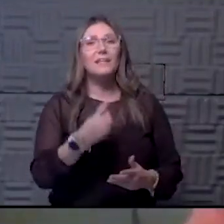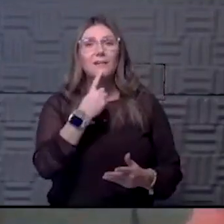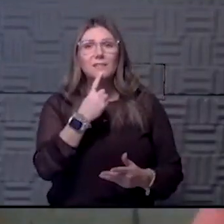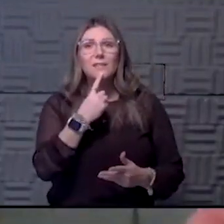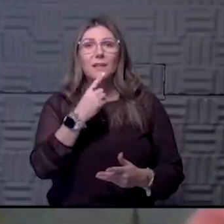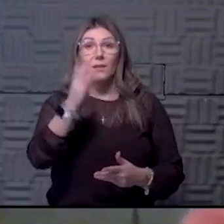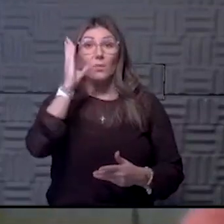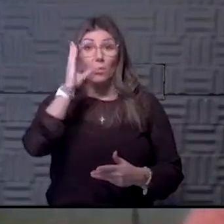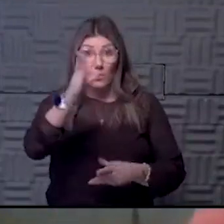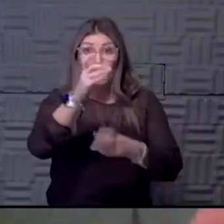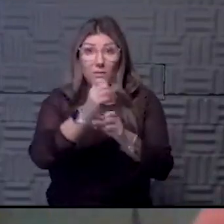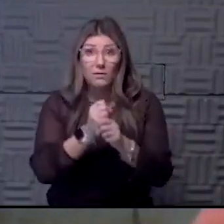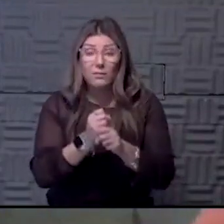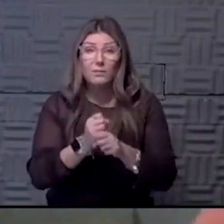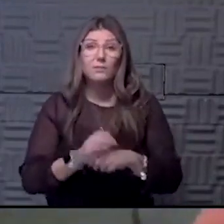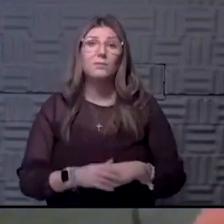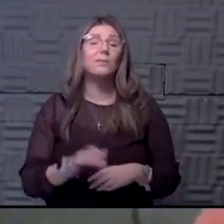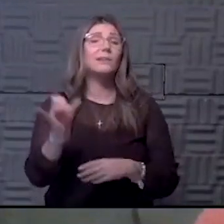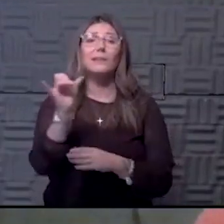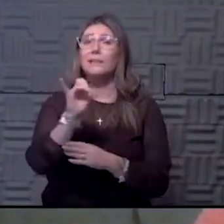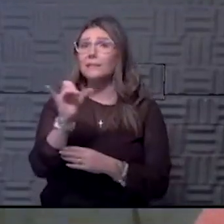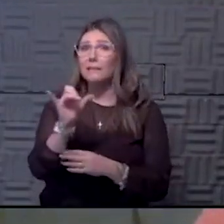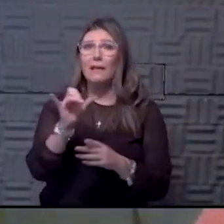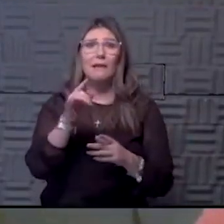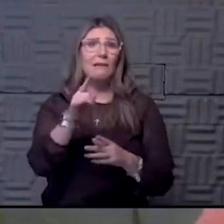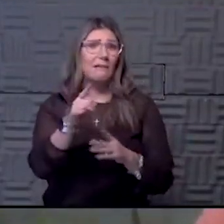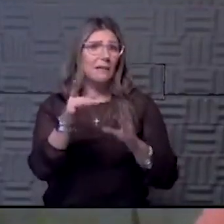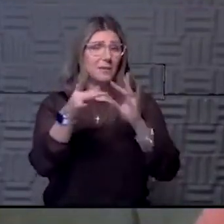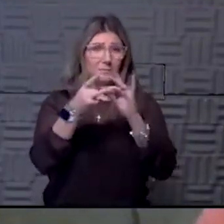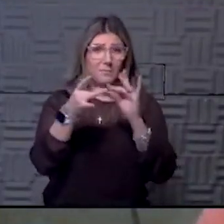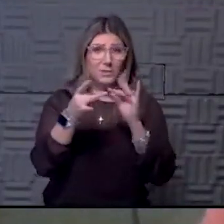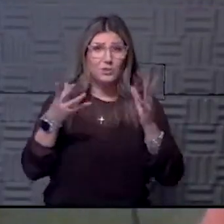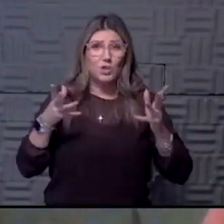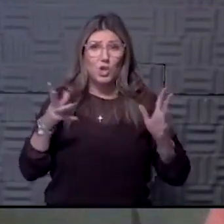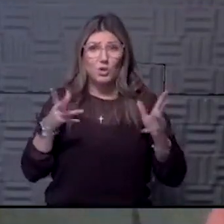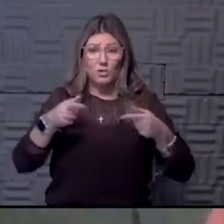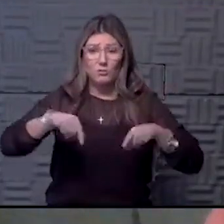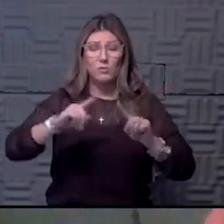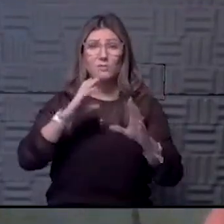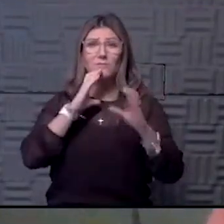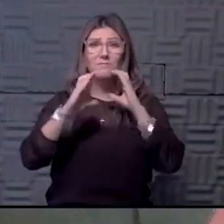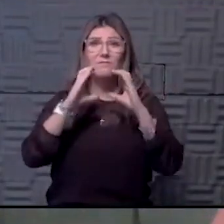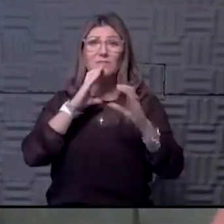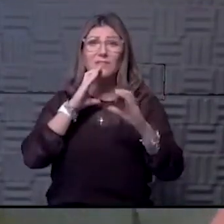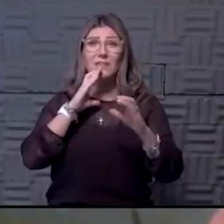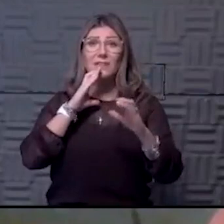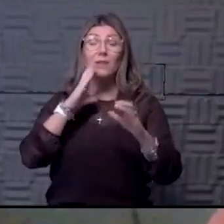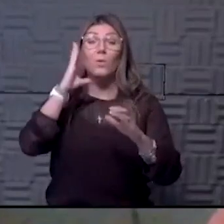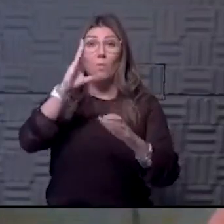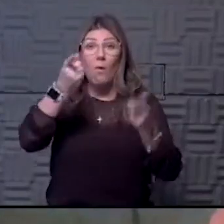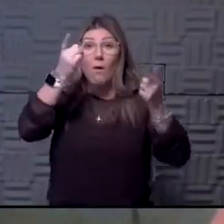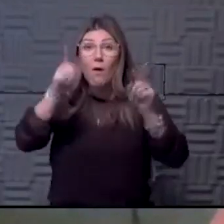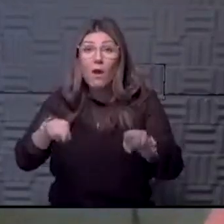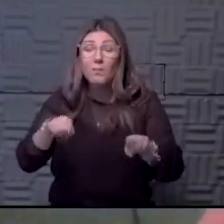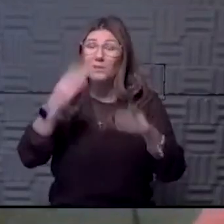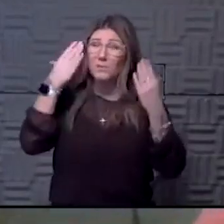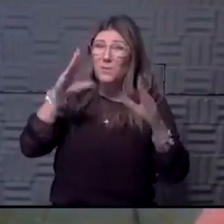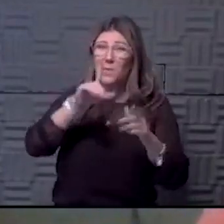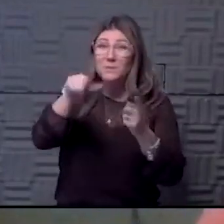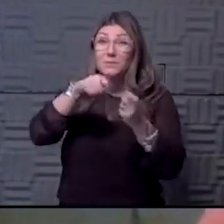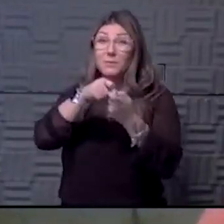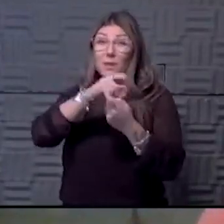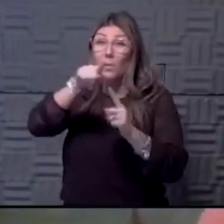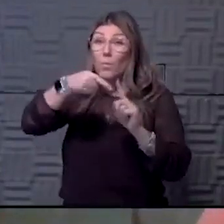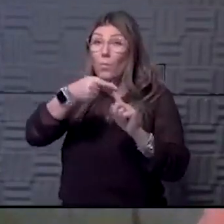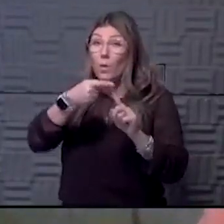it's coming. Just like has been mentioned already in this conversation, it's coming. We don't exactly know when, we don't exactly